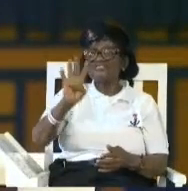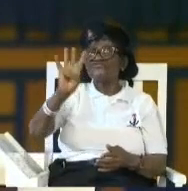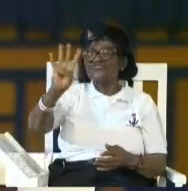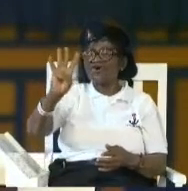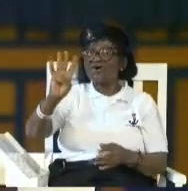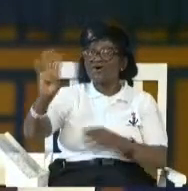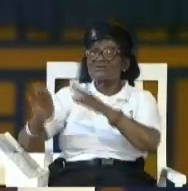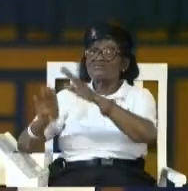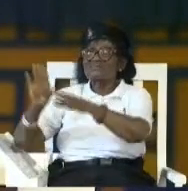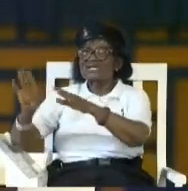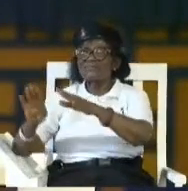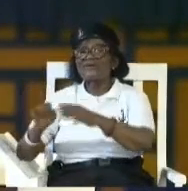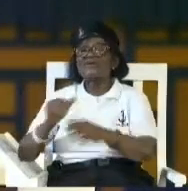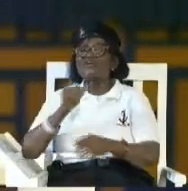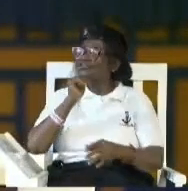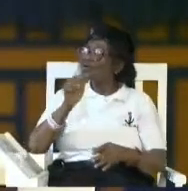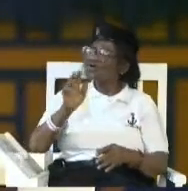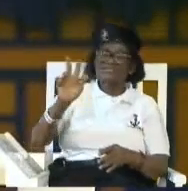That step number